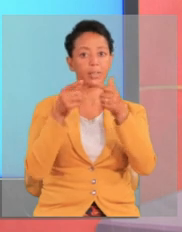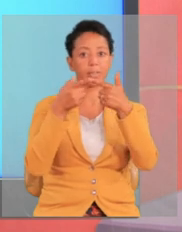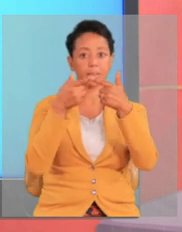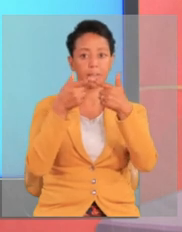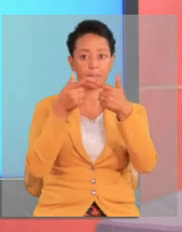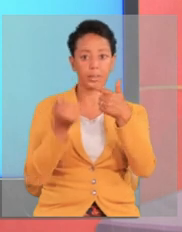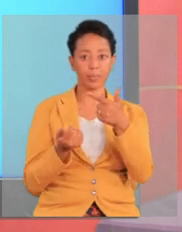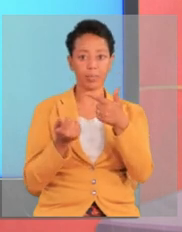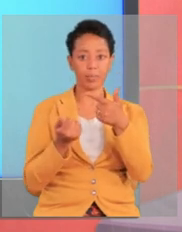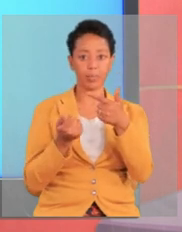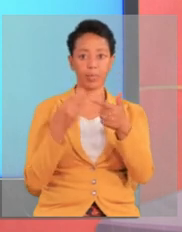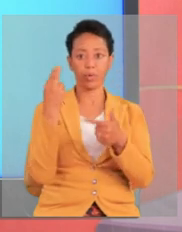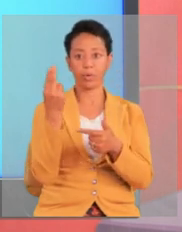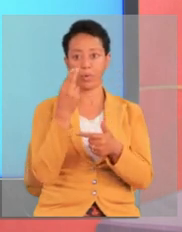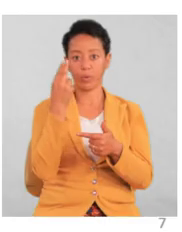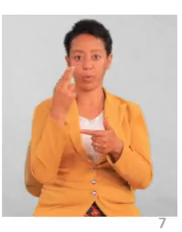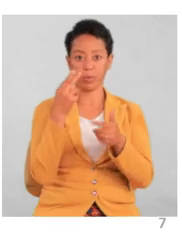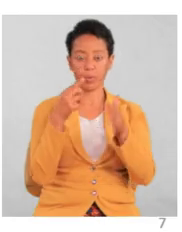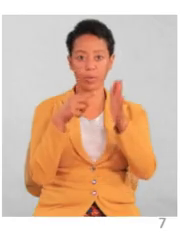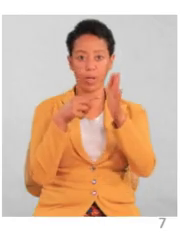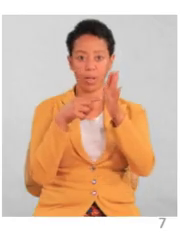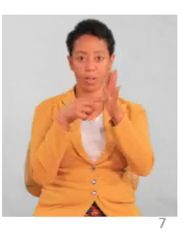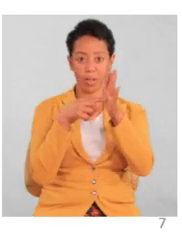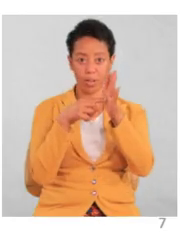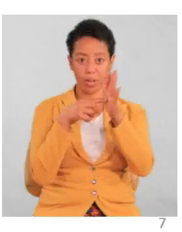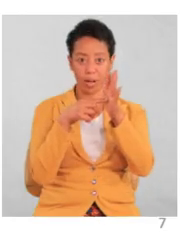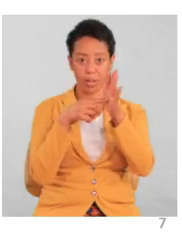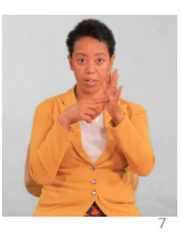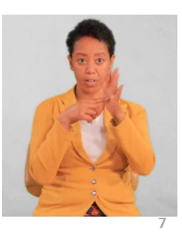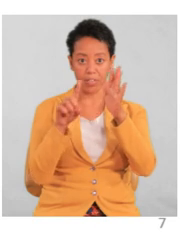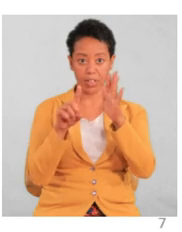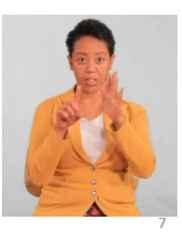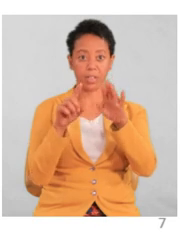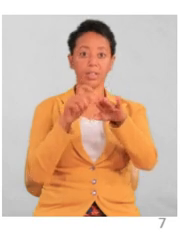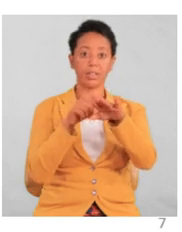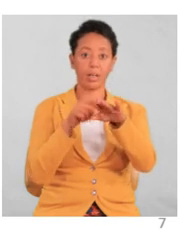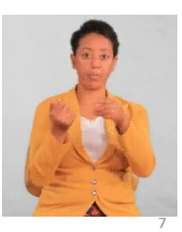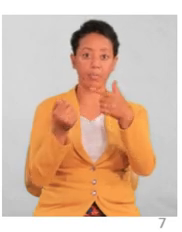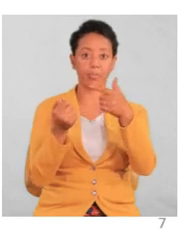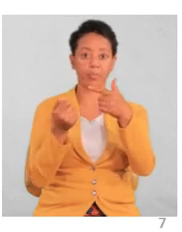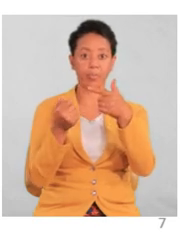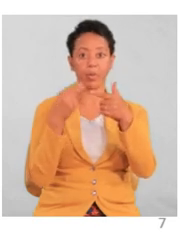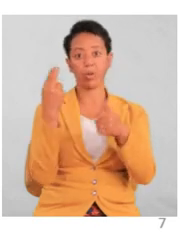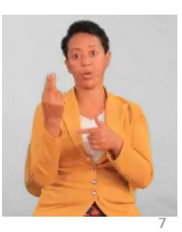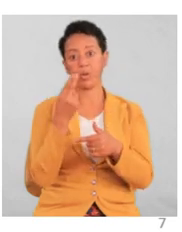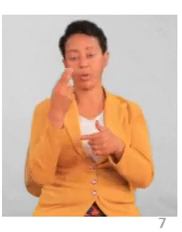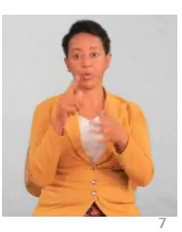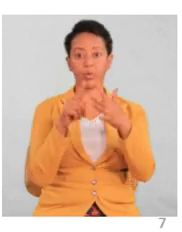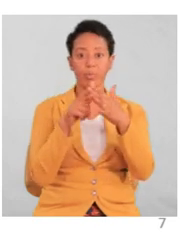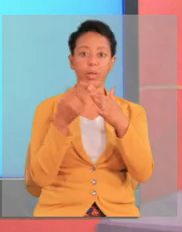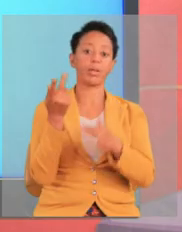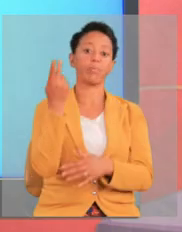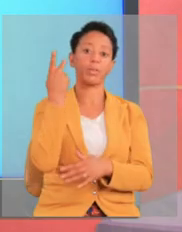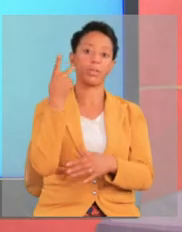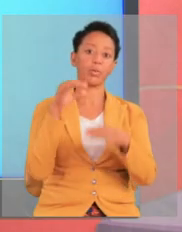second one is we can use it without definite time. In the third case, we can use it an action which is begun in the past